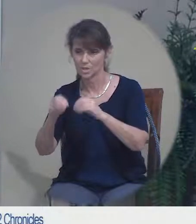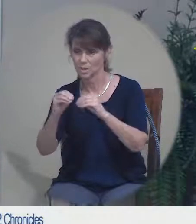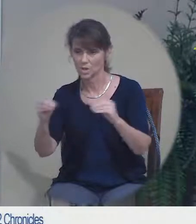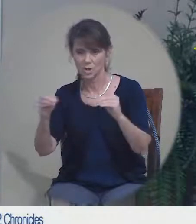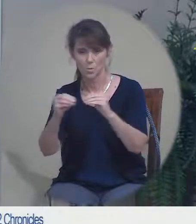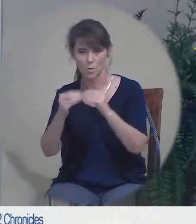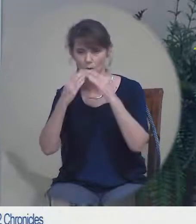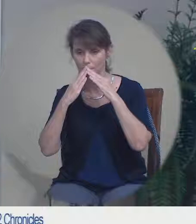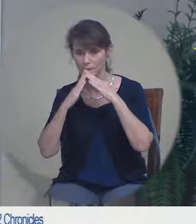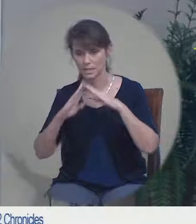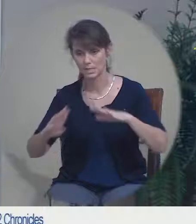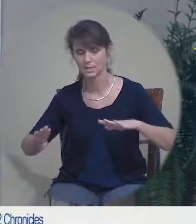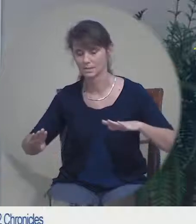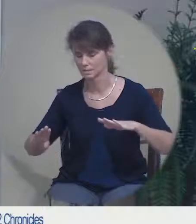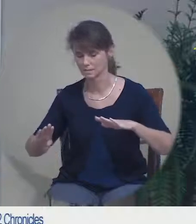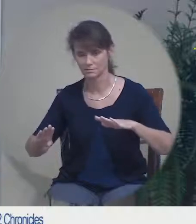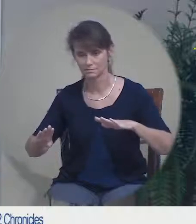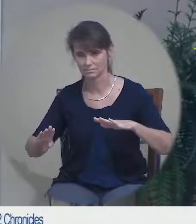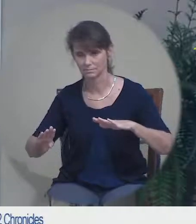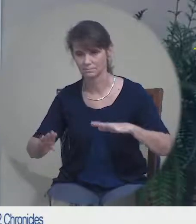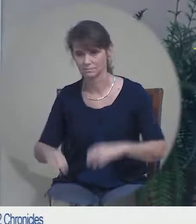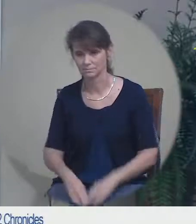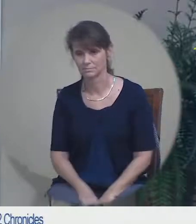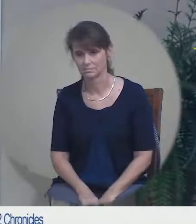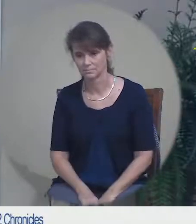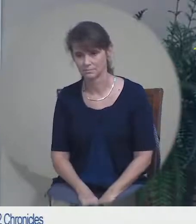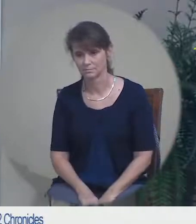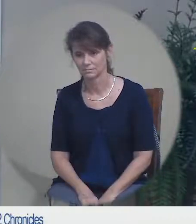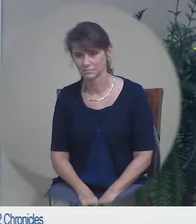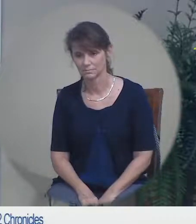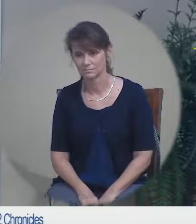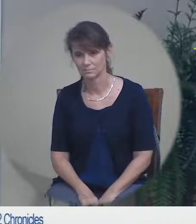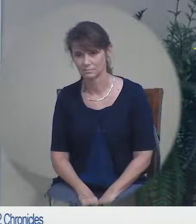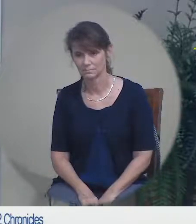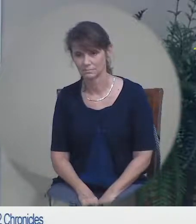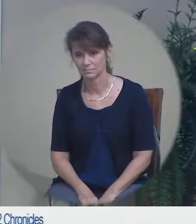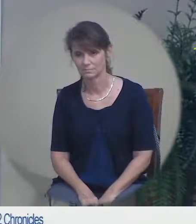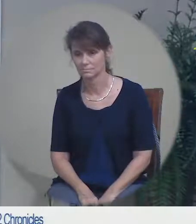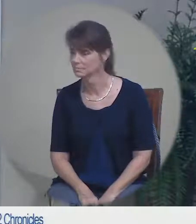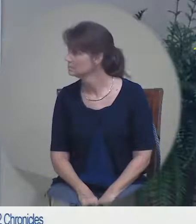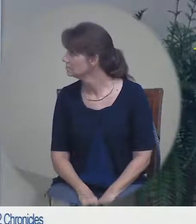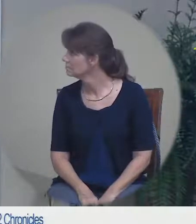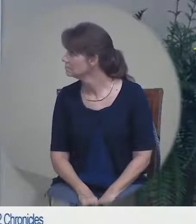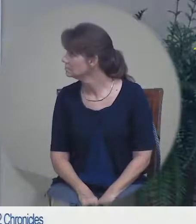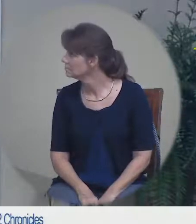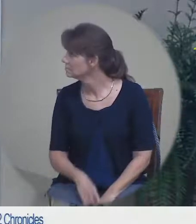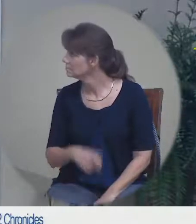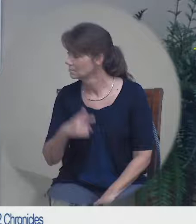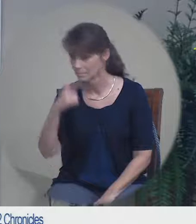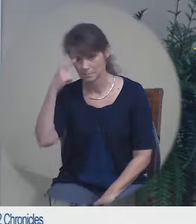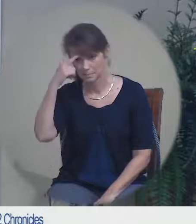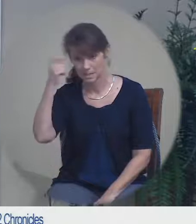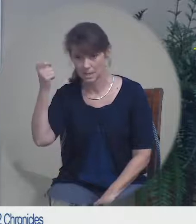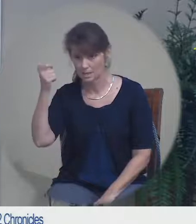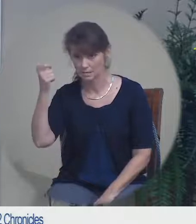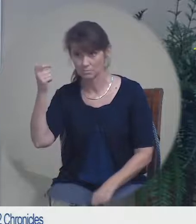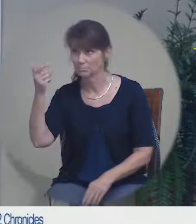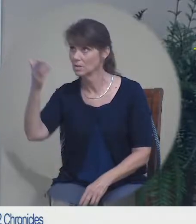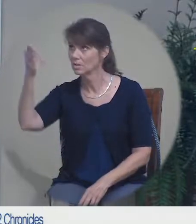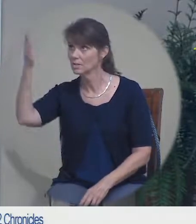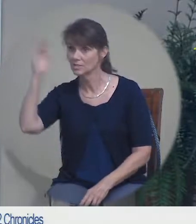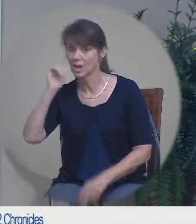days were written in finite numbers after the days of Jeroboam II, because despite all of